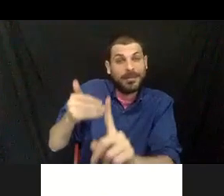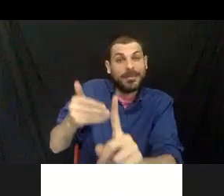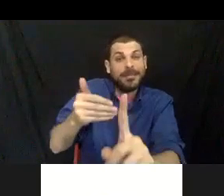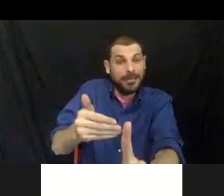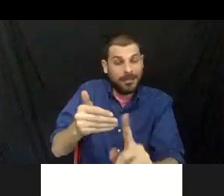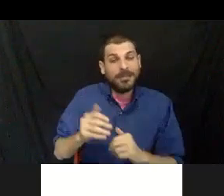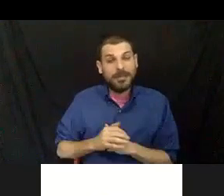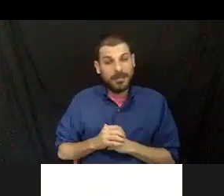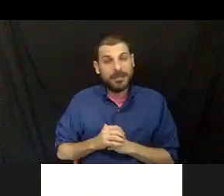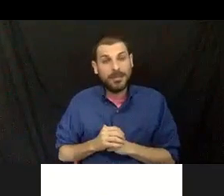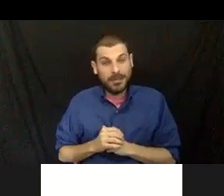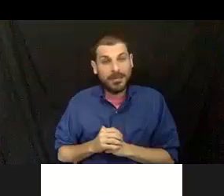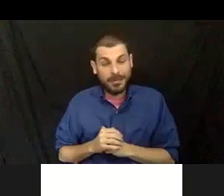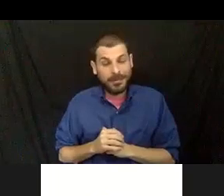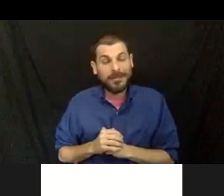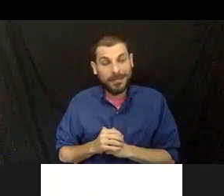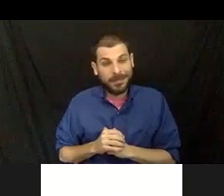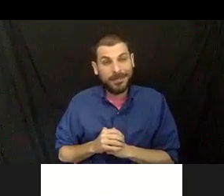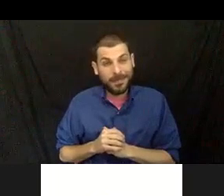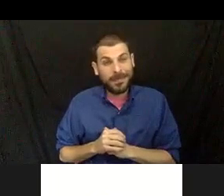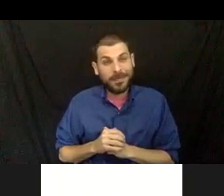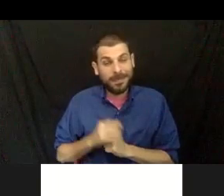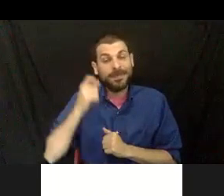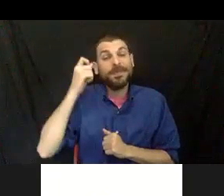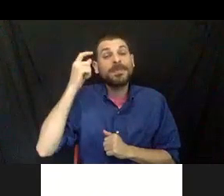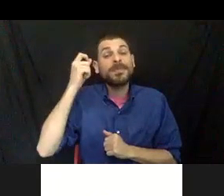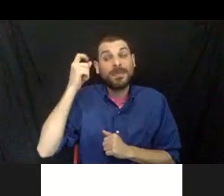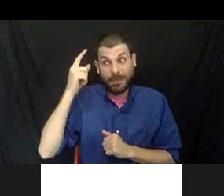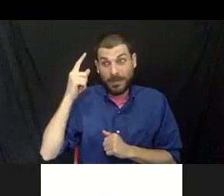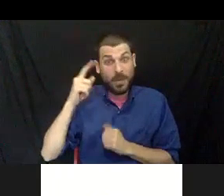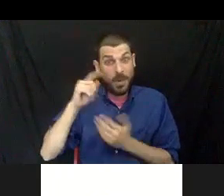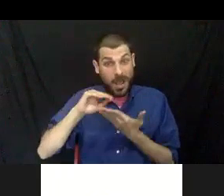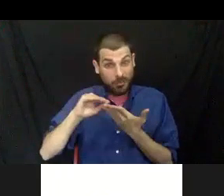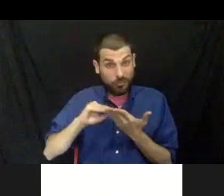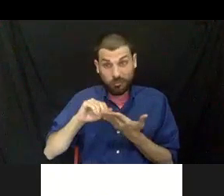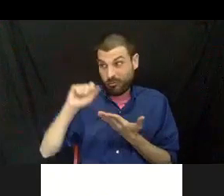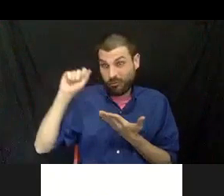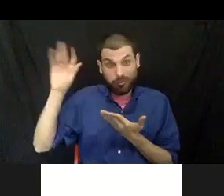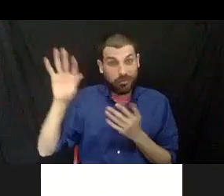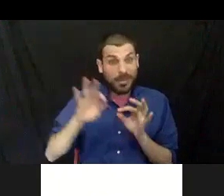to make sure that I got that form filed and into the employment department